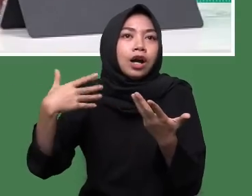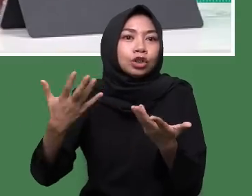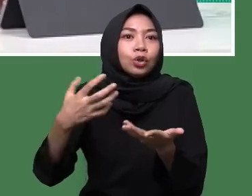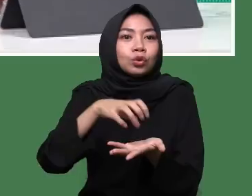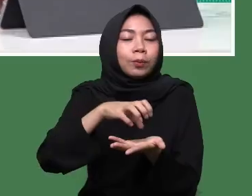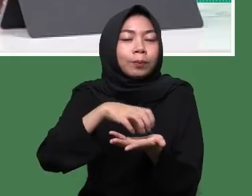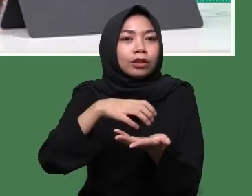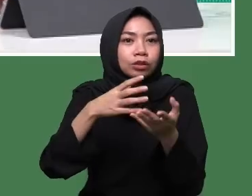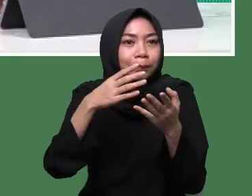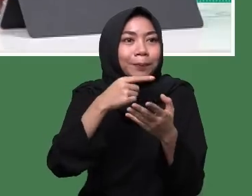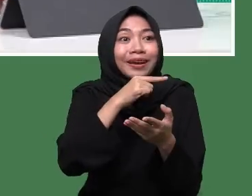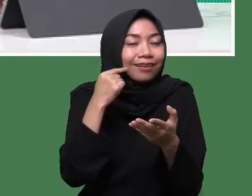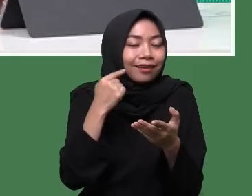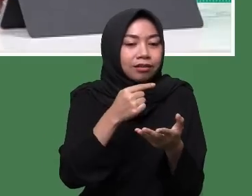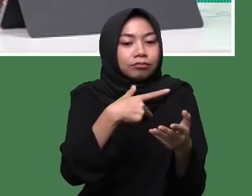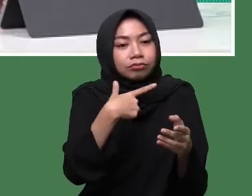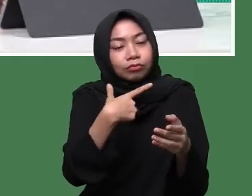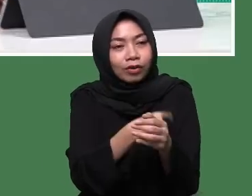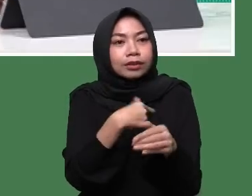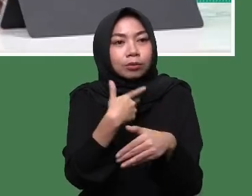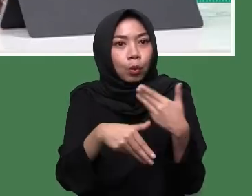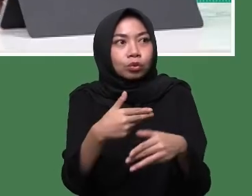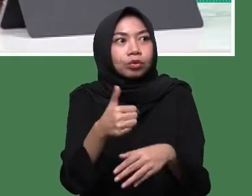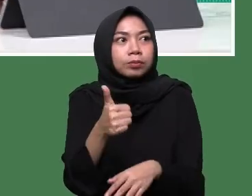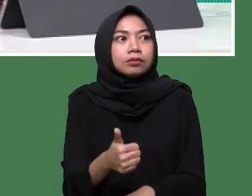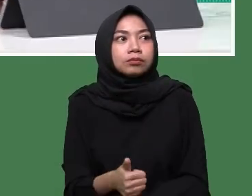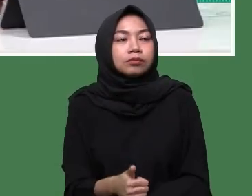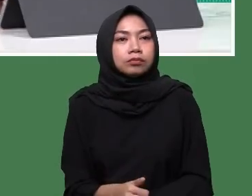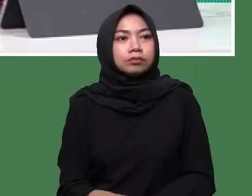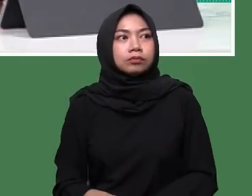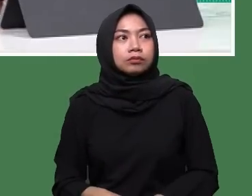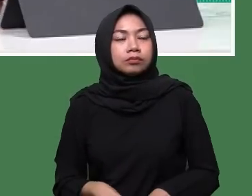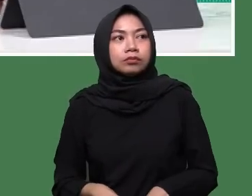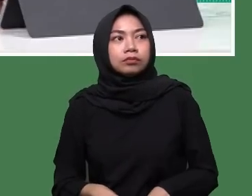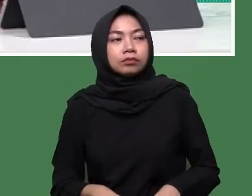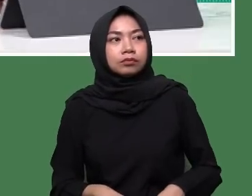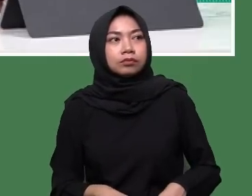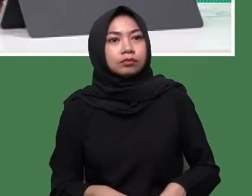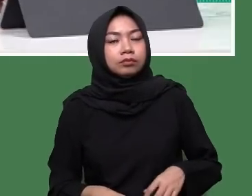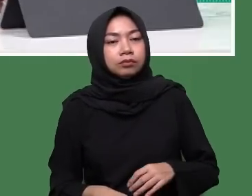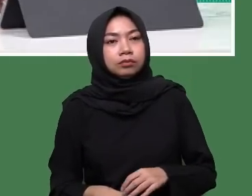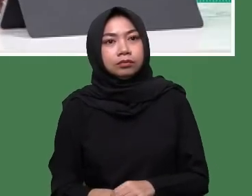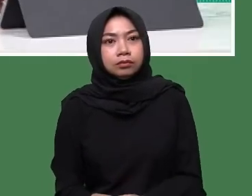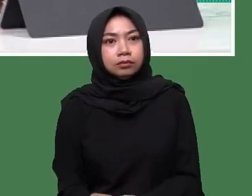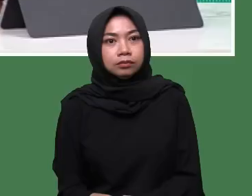zones focus. Thank you. So just to follow up from Amanda on when do you expect